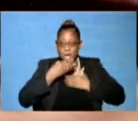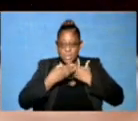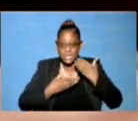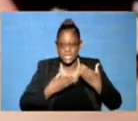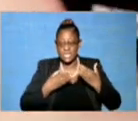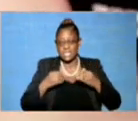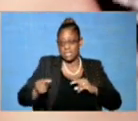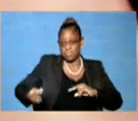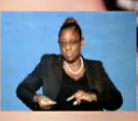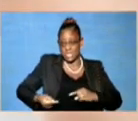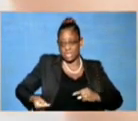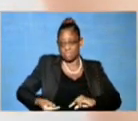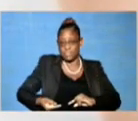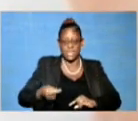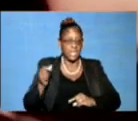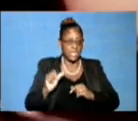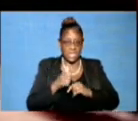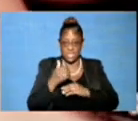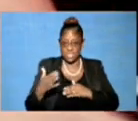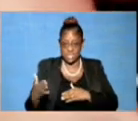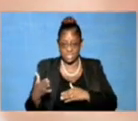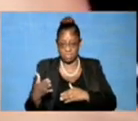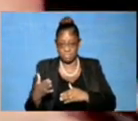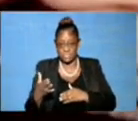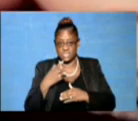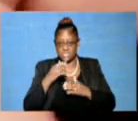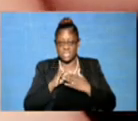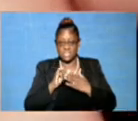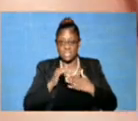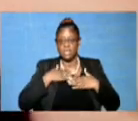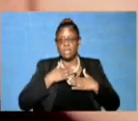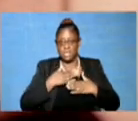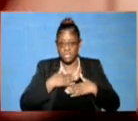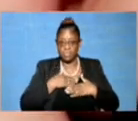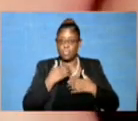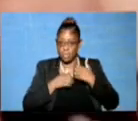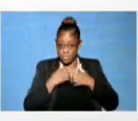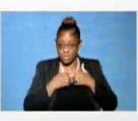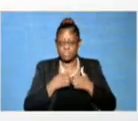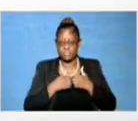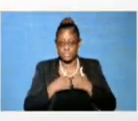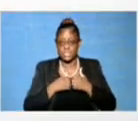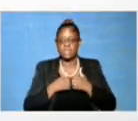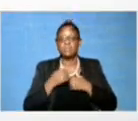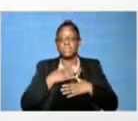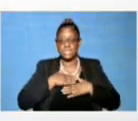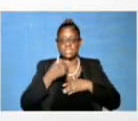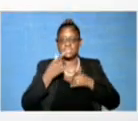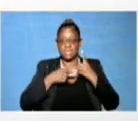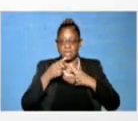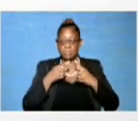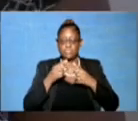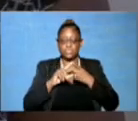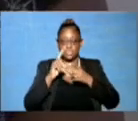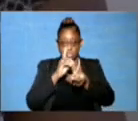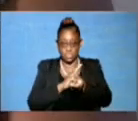abdominal pain, any of those things, even if you have respiratory symptoms and things along that line, we want you to come in and seek